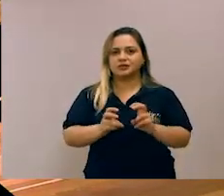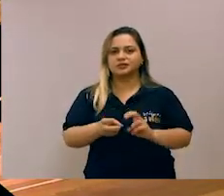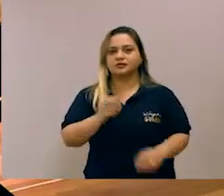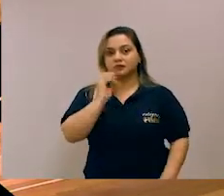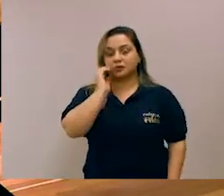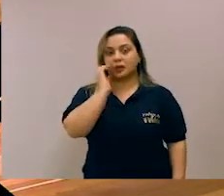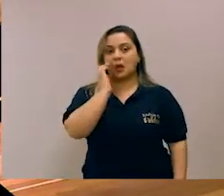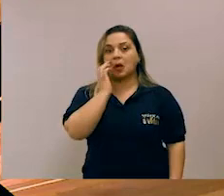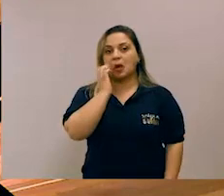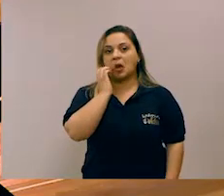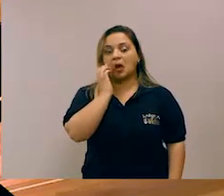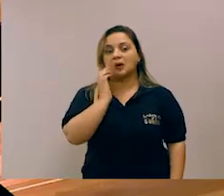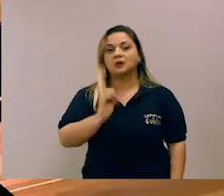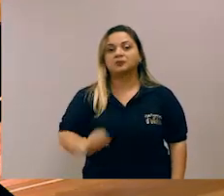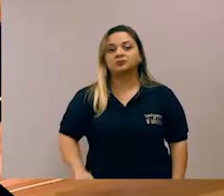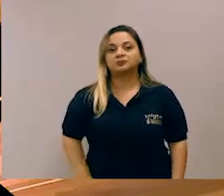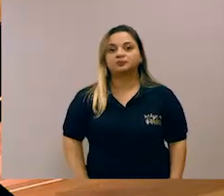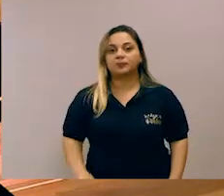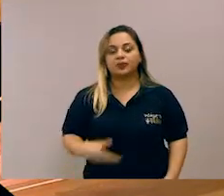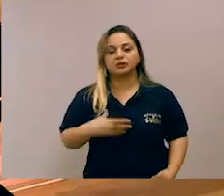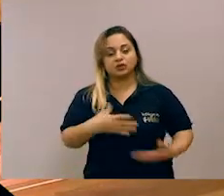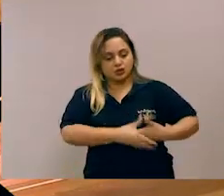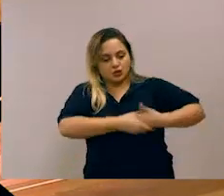Good morning, ladies and gentlemen.